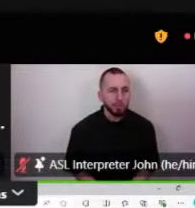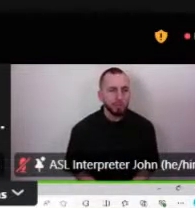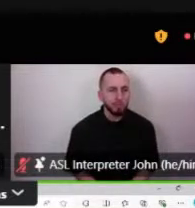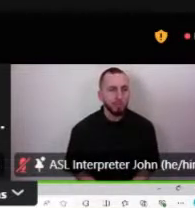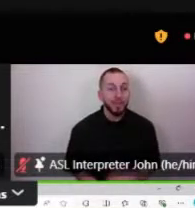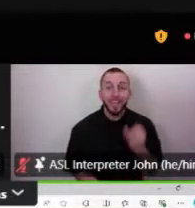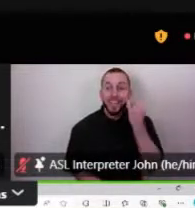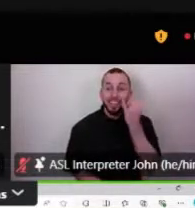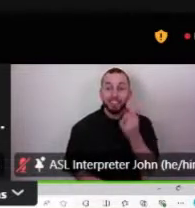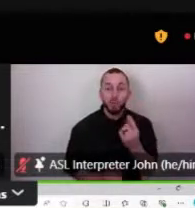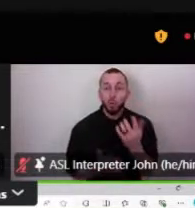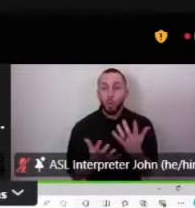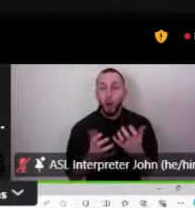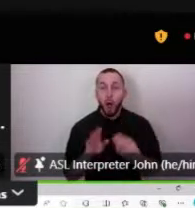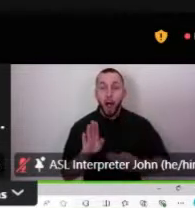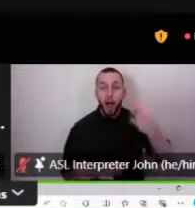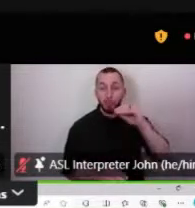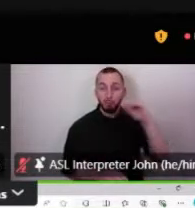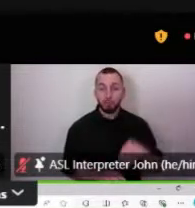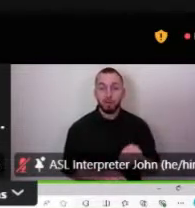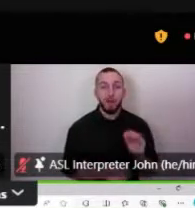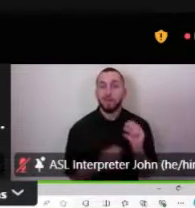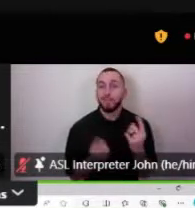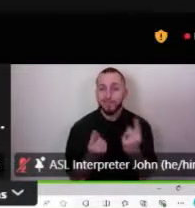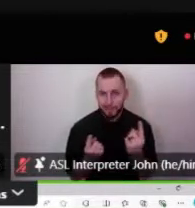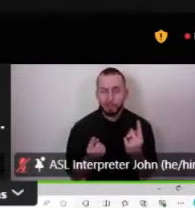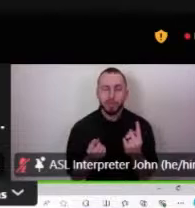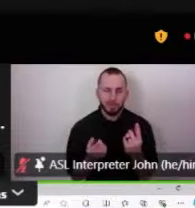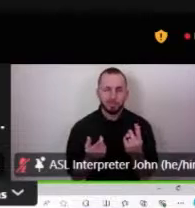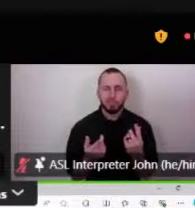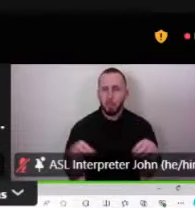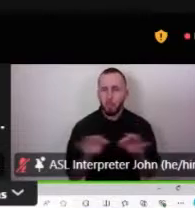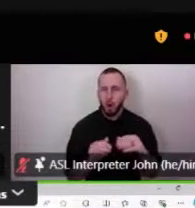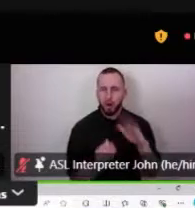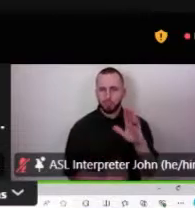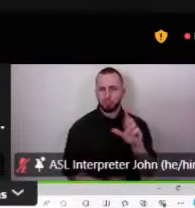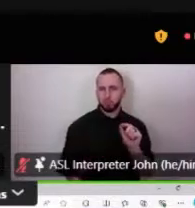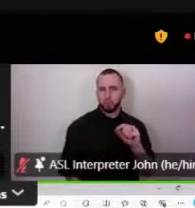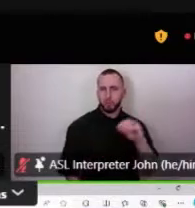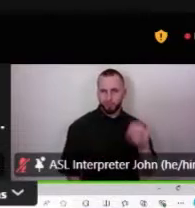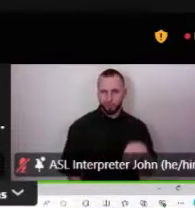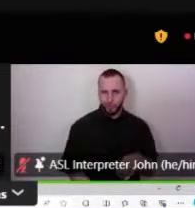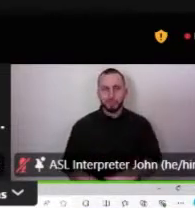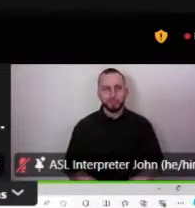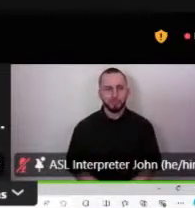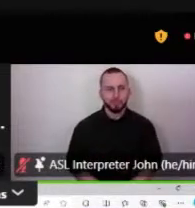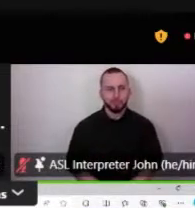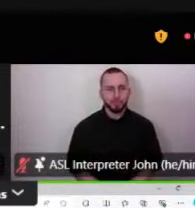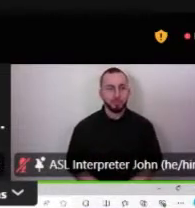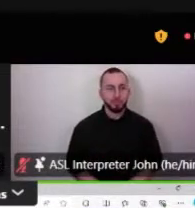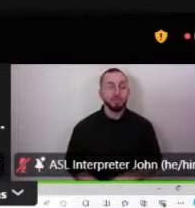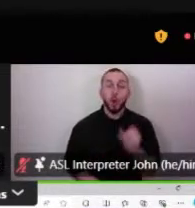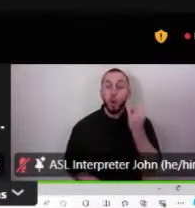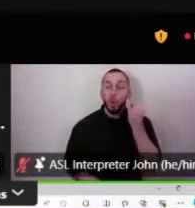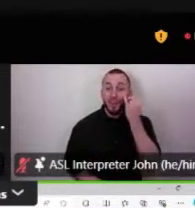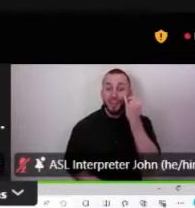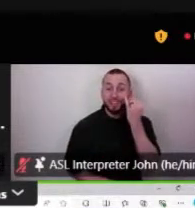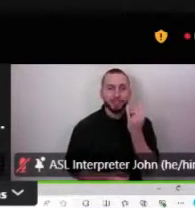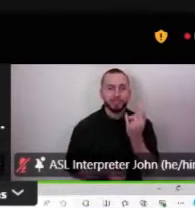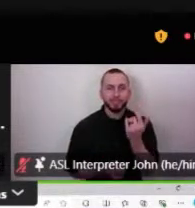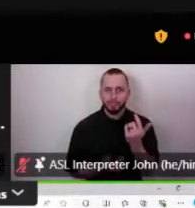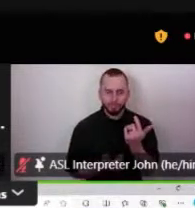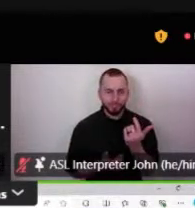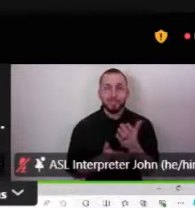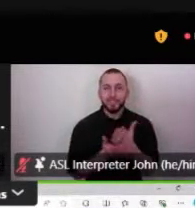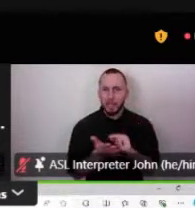more. And so things that have 20% or more sodium, maybe we want to limit in our diet. And so that's just one quick